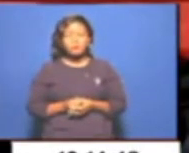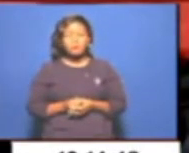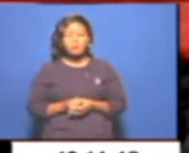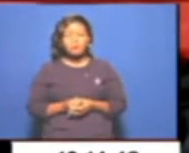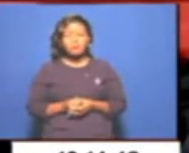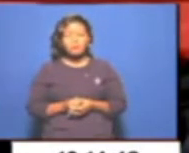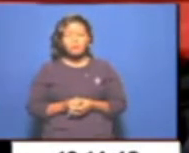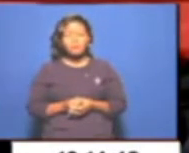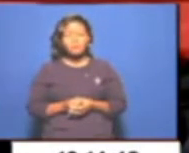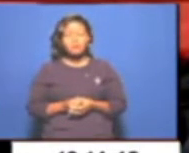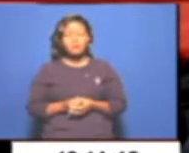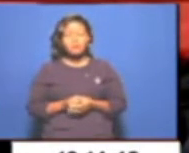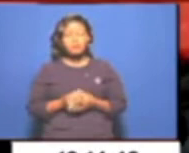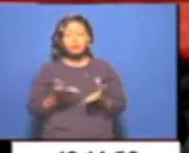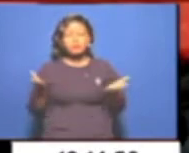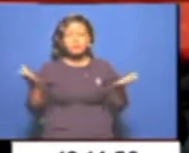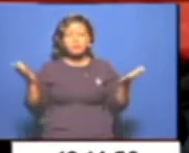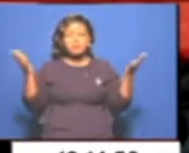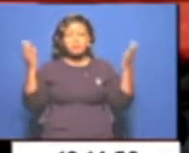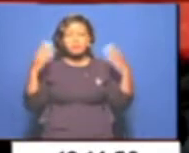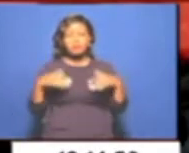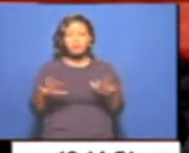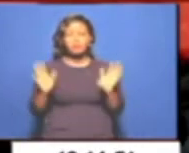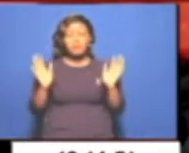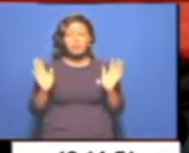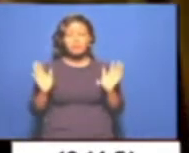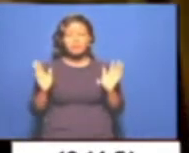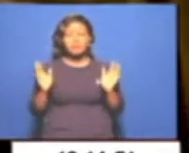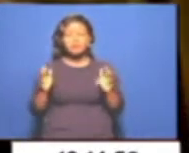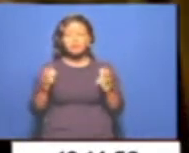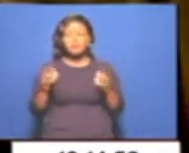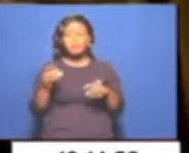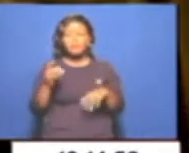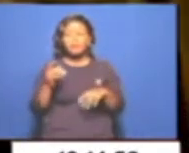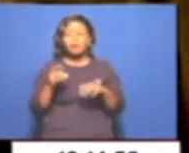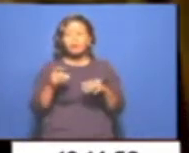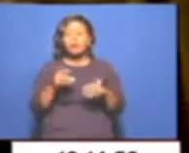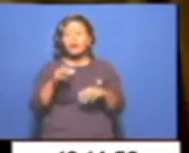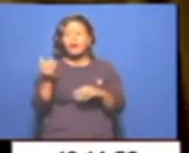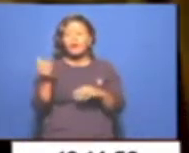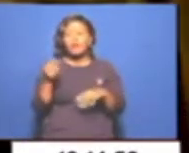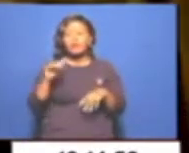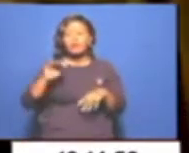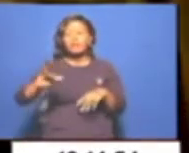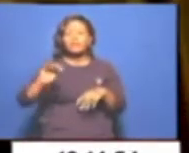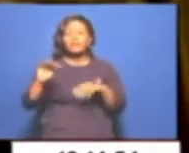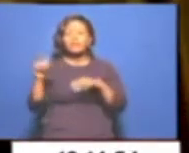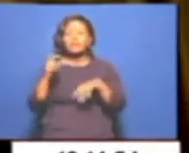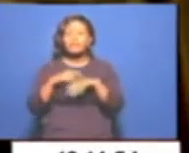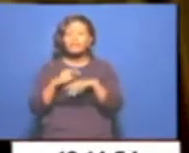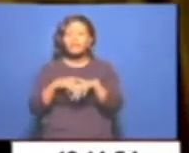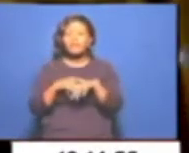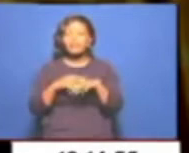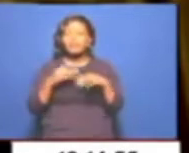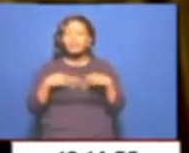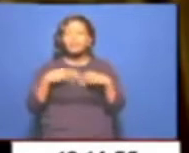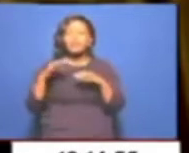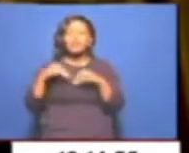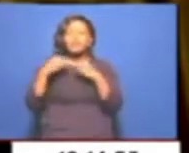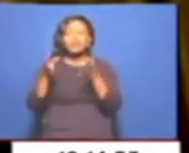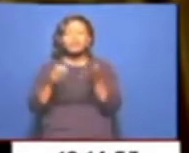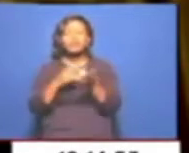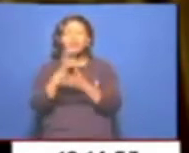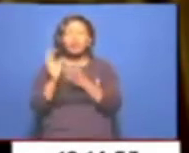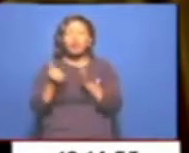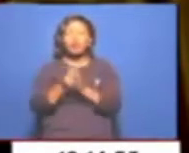So basically, I'm going to wrap up, and whatever time that I don't use, I am going to very willingly and gladly donate all of that time to Morara